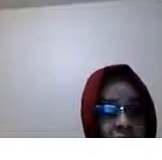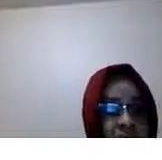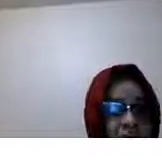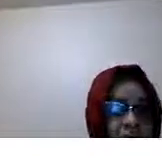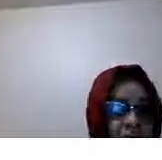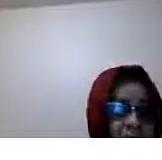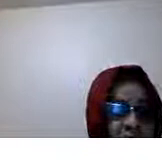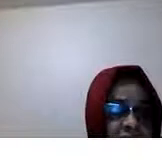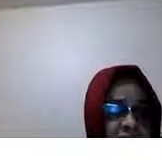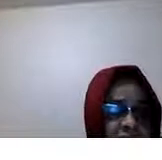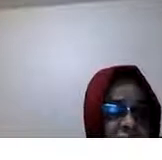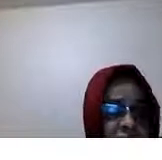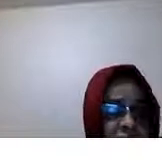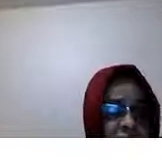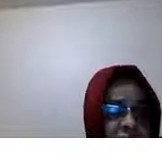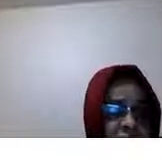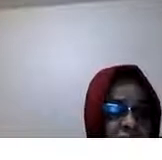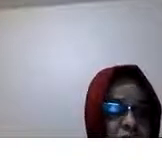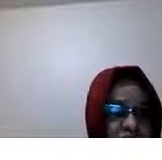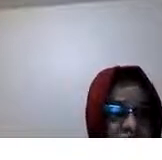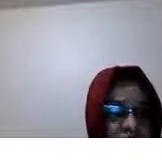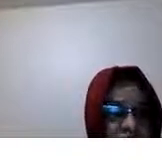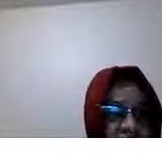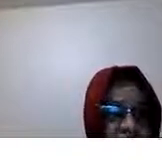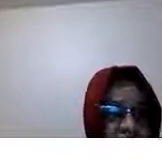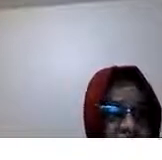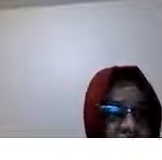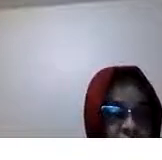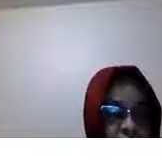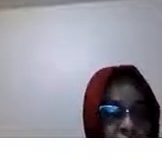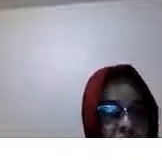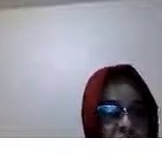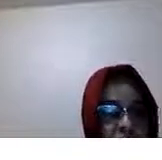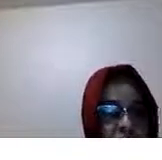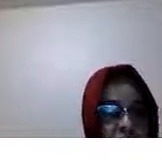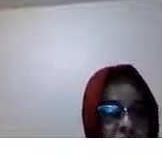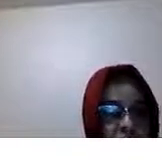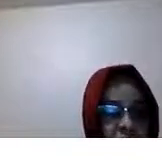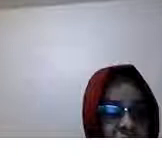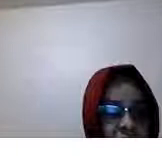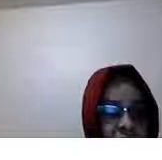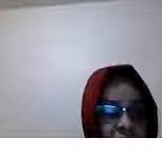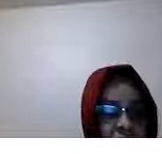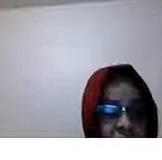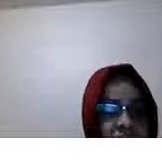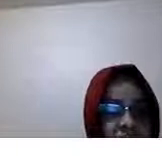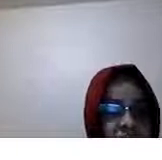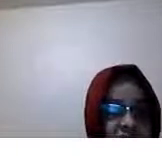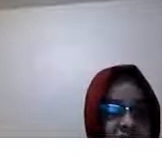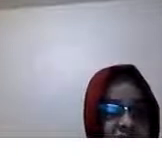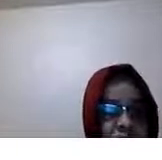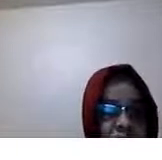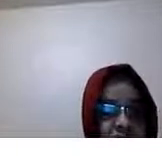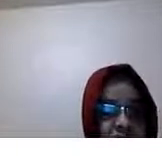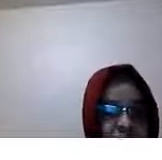Also, there are many barriers around access to information. The information and communication